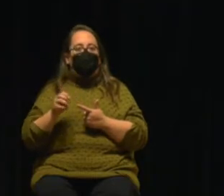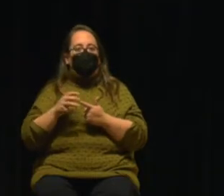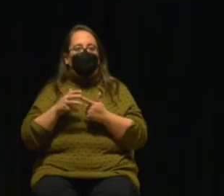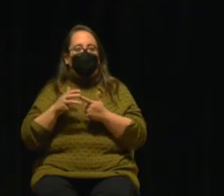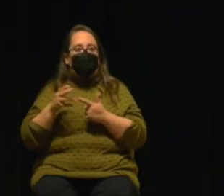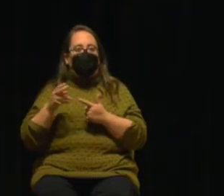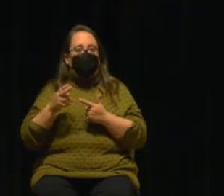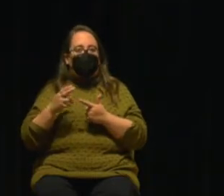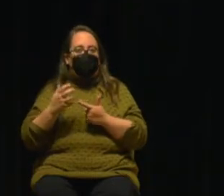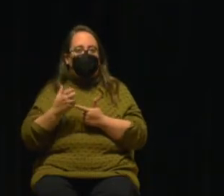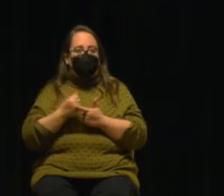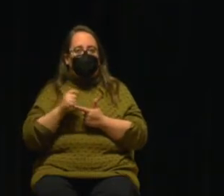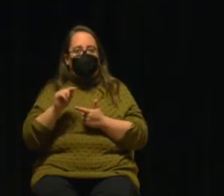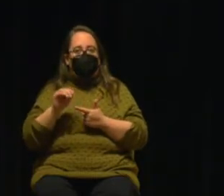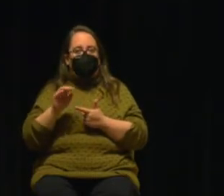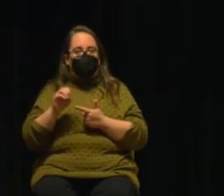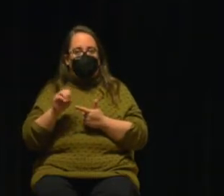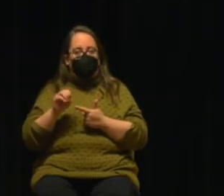at Temple.